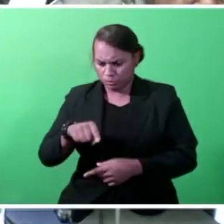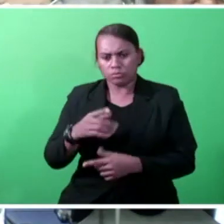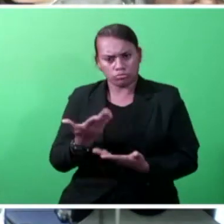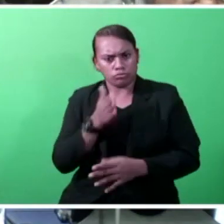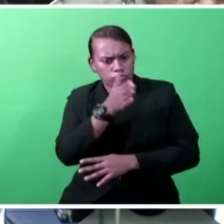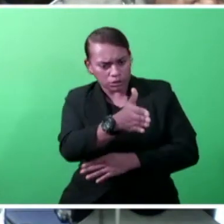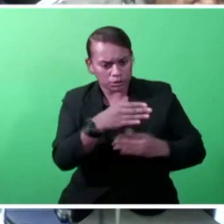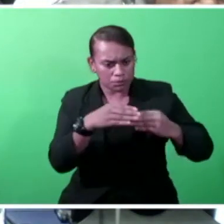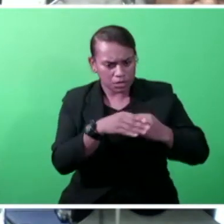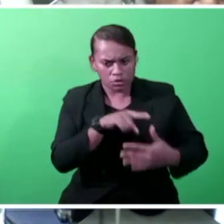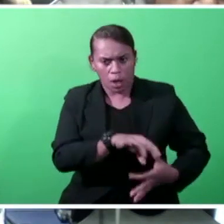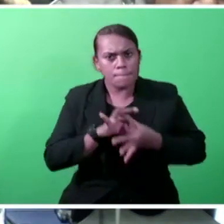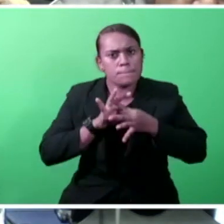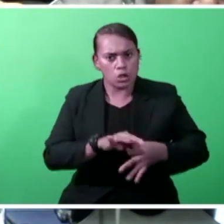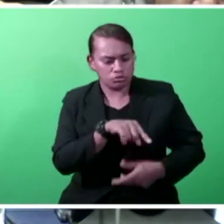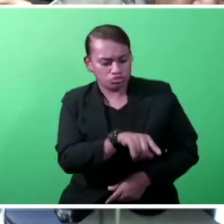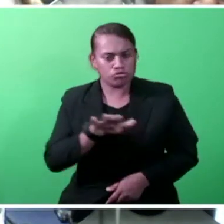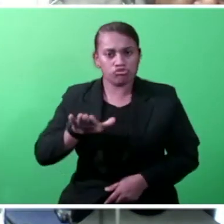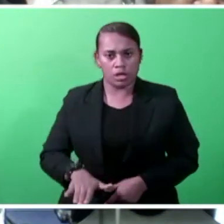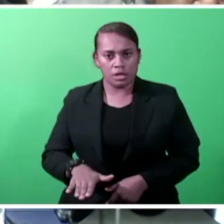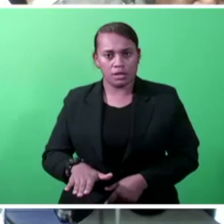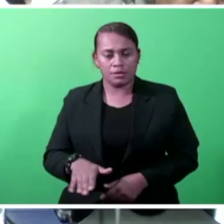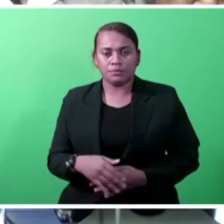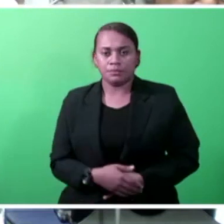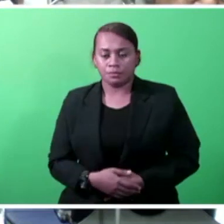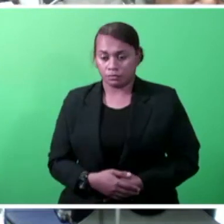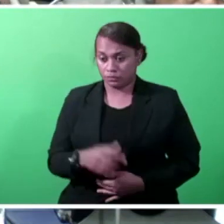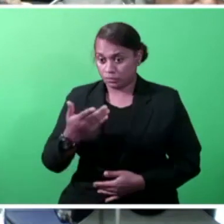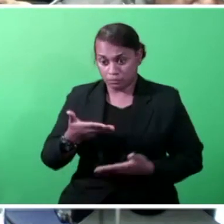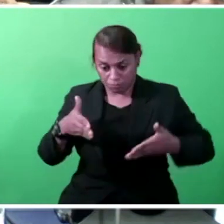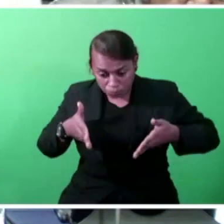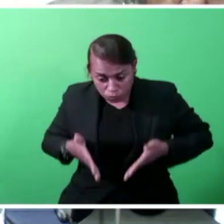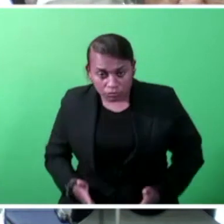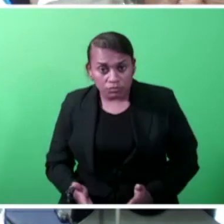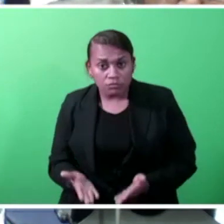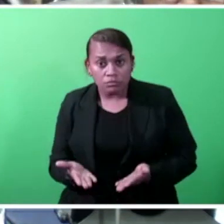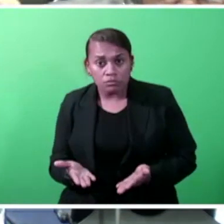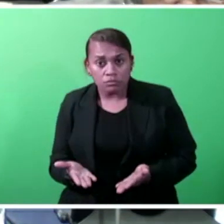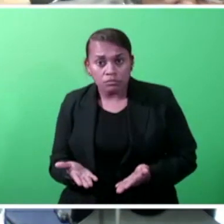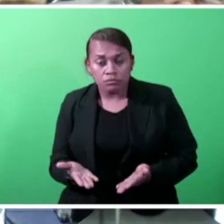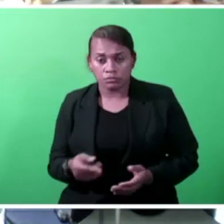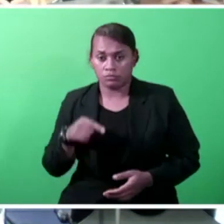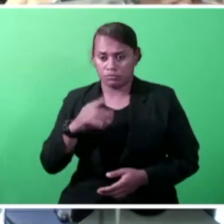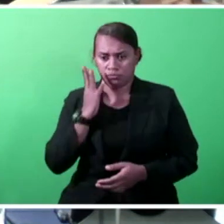sir. Since its inception, Mr. Speaker, sir, we have processed